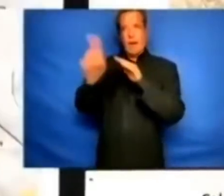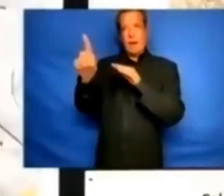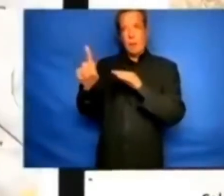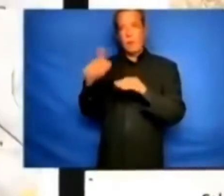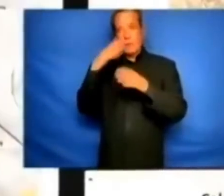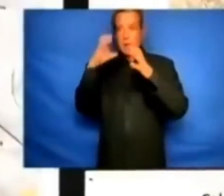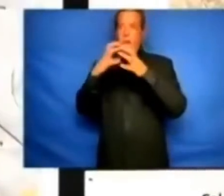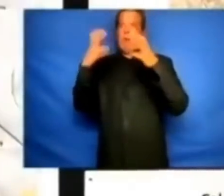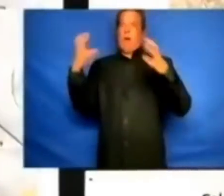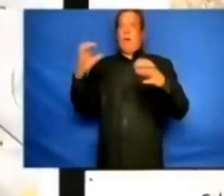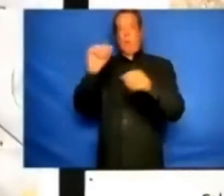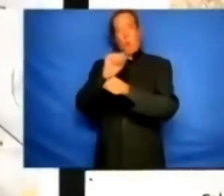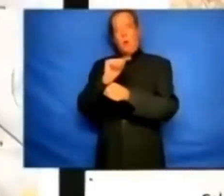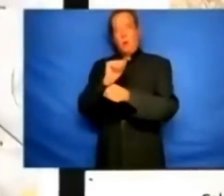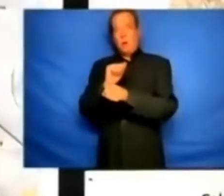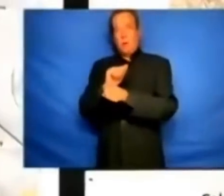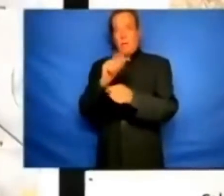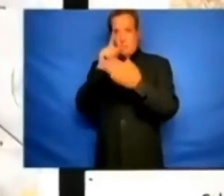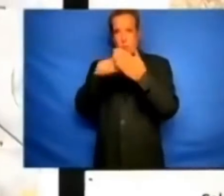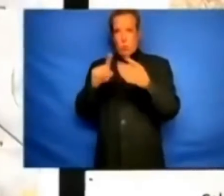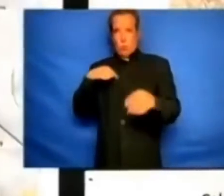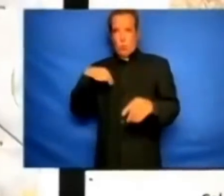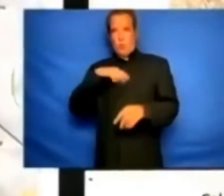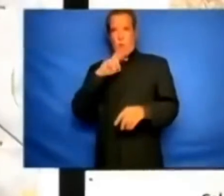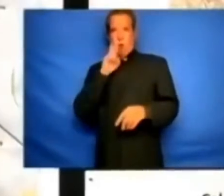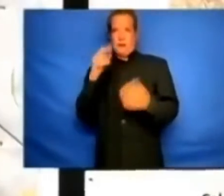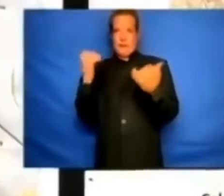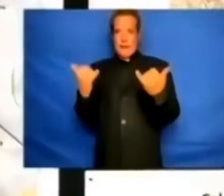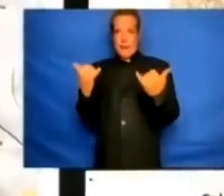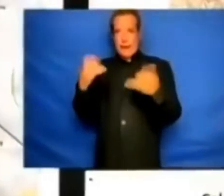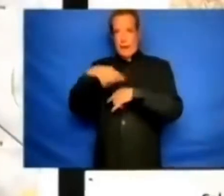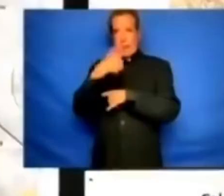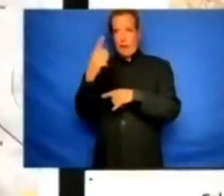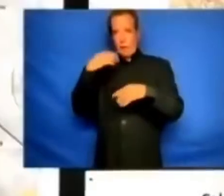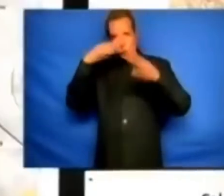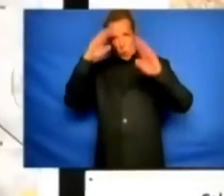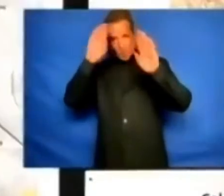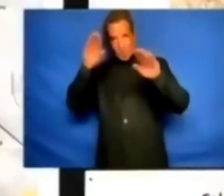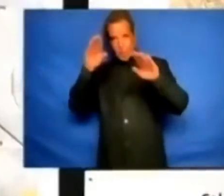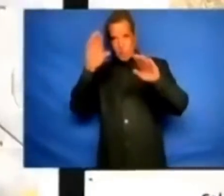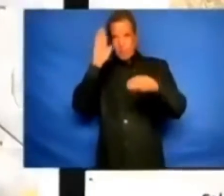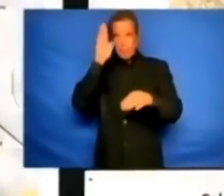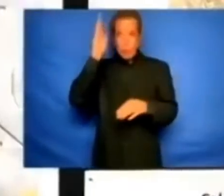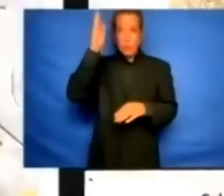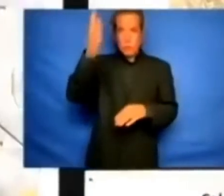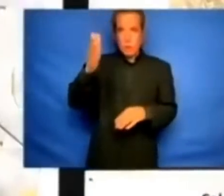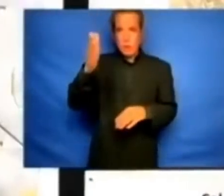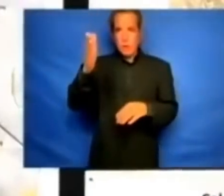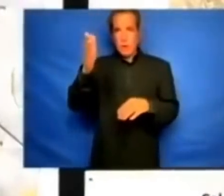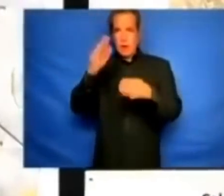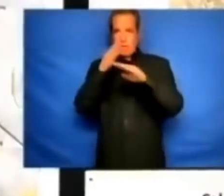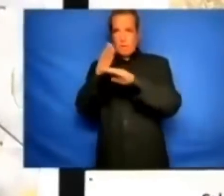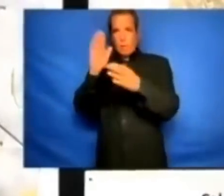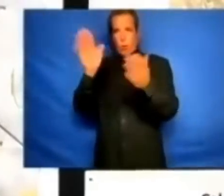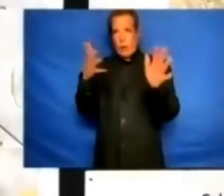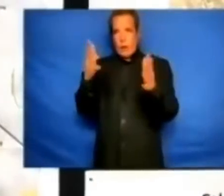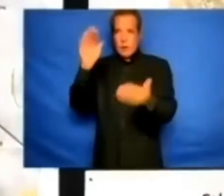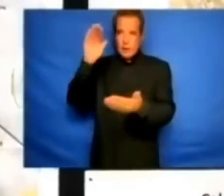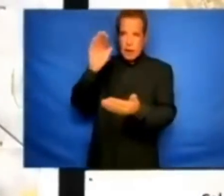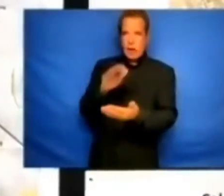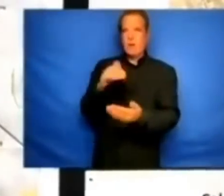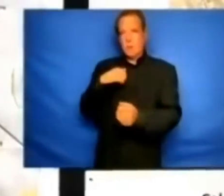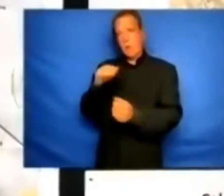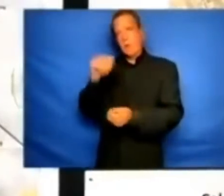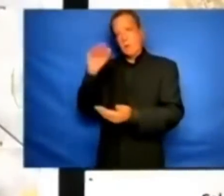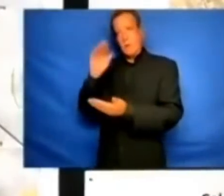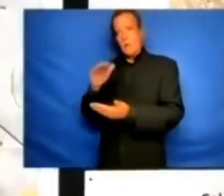work that goes into where we are today. And we're hoping in the future after this wind event, that's going to give us that opportunity to reduce the evacuation